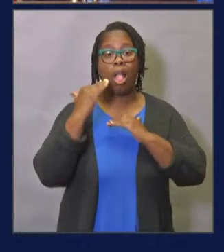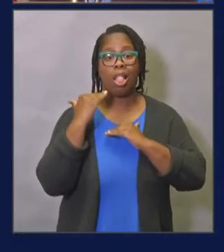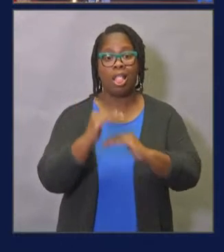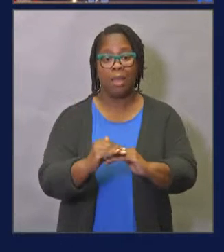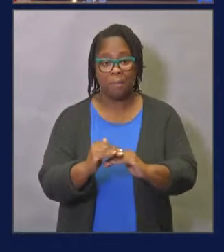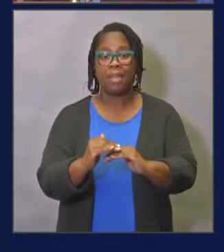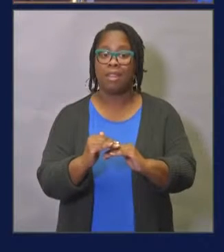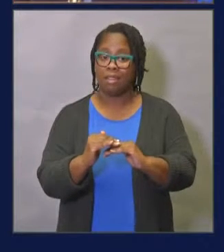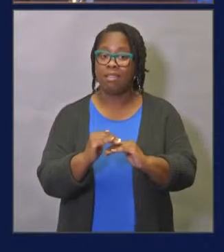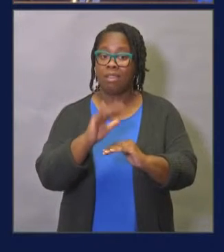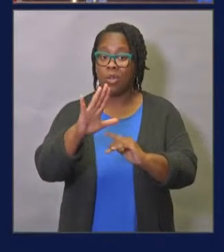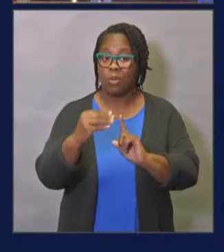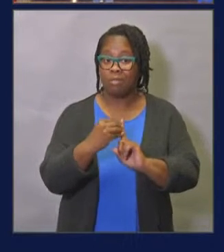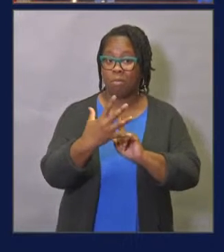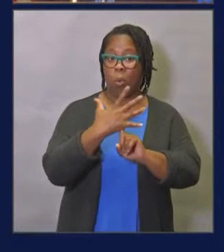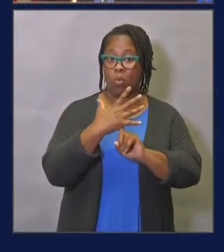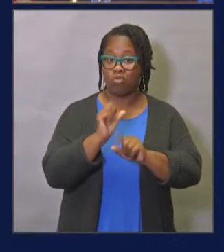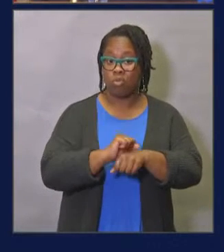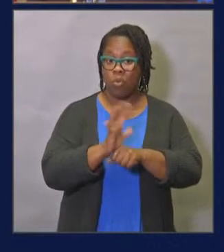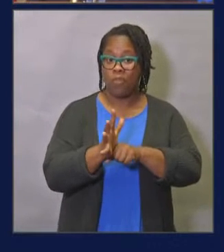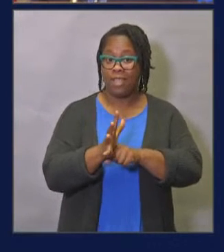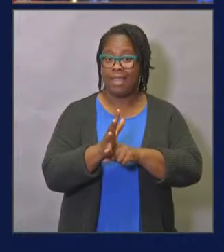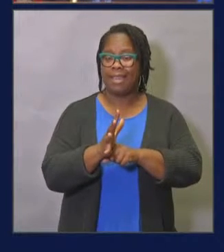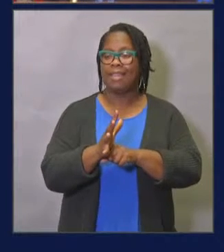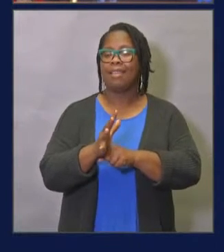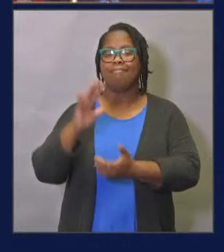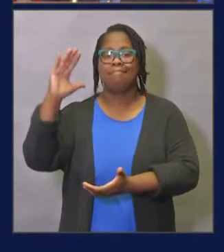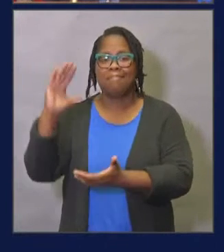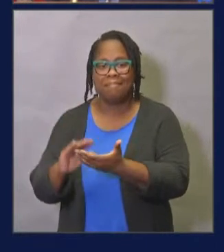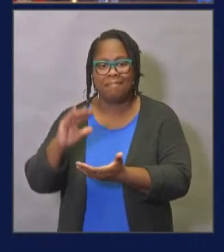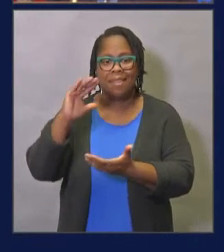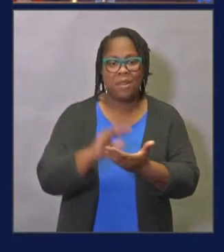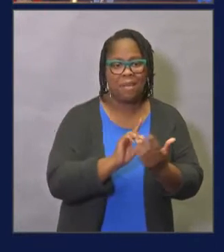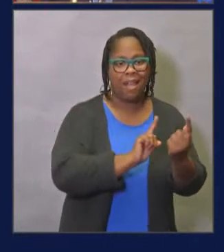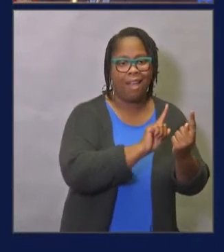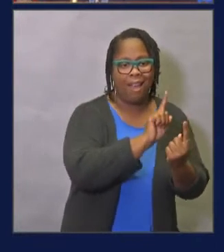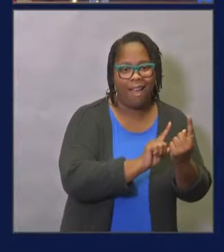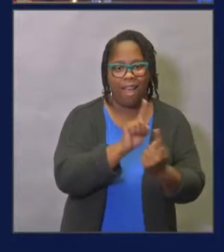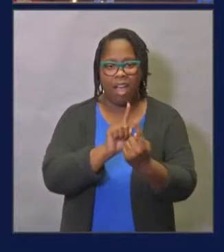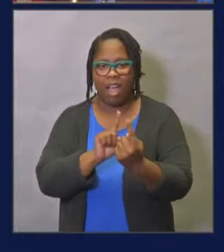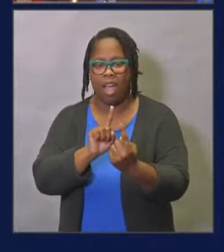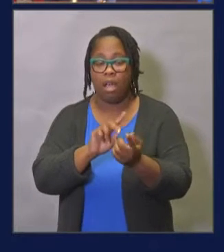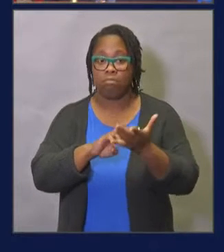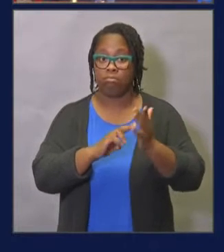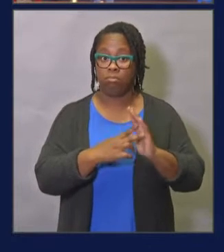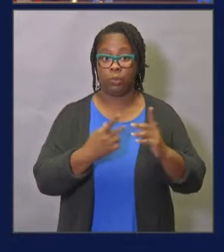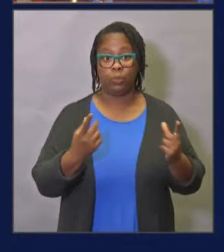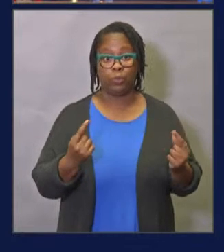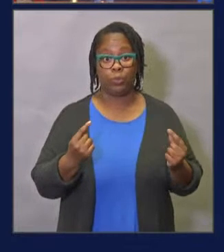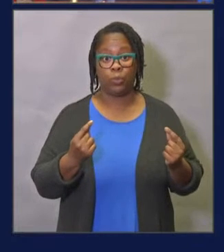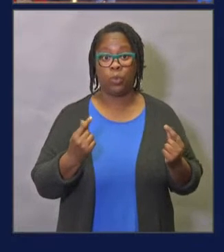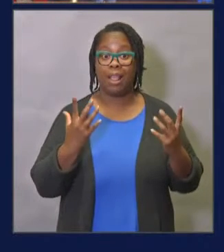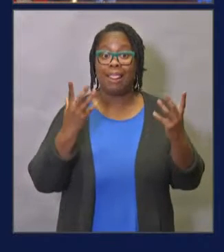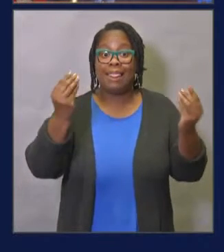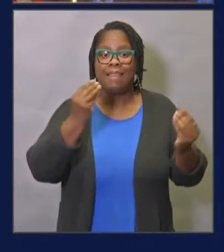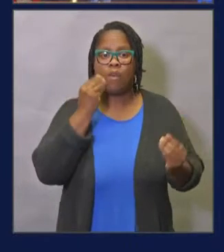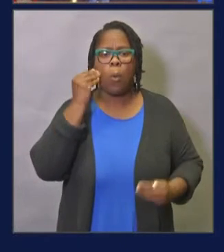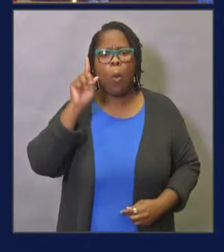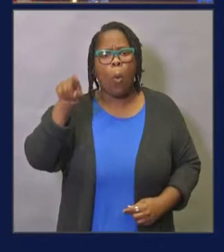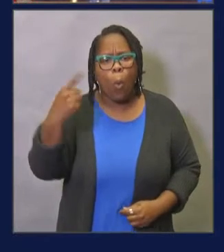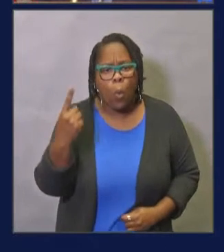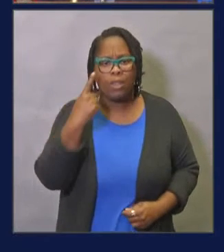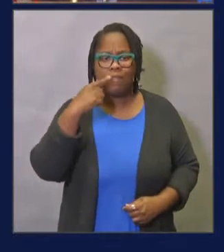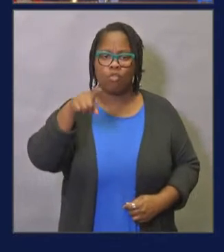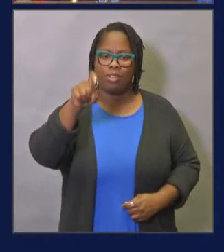of encounters is the first strategy for lowering your risk, and this means you should leave your house only for the most essential